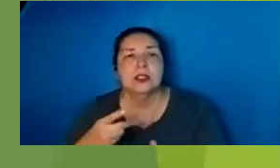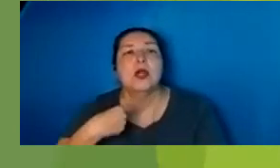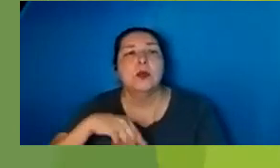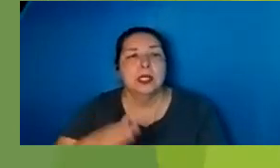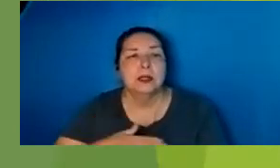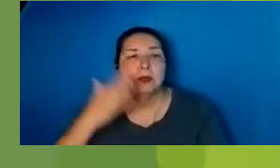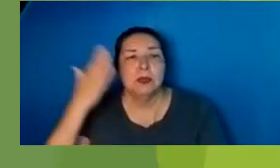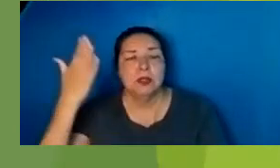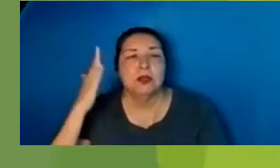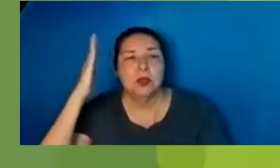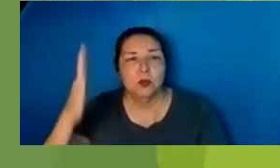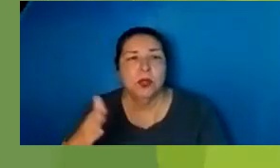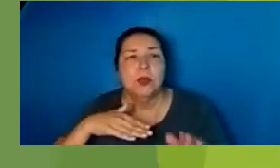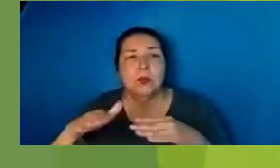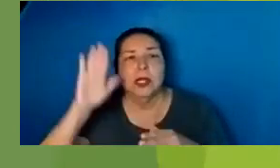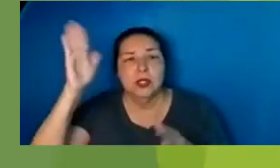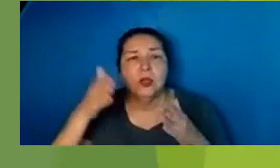holy name. Amen.